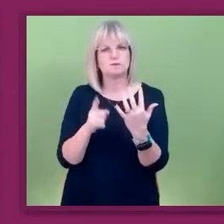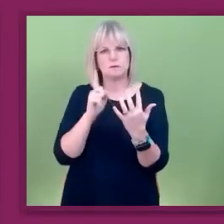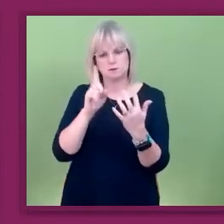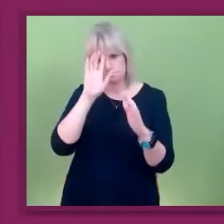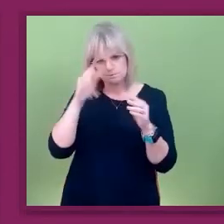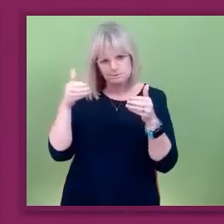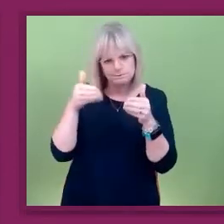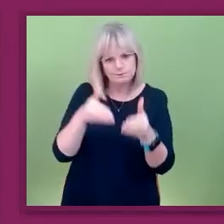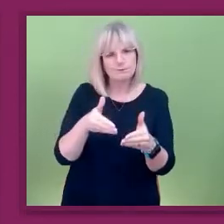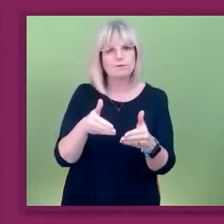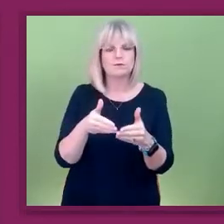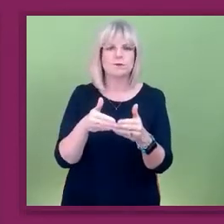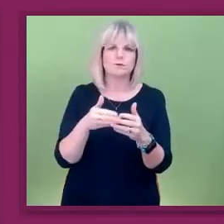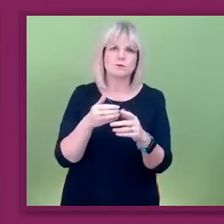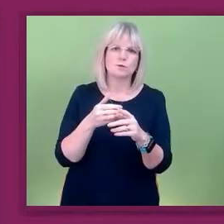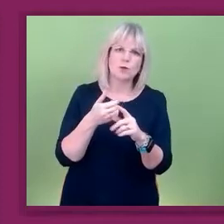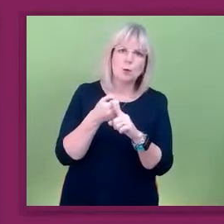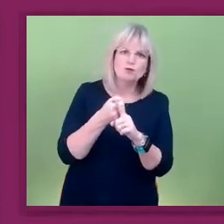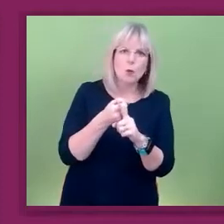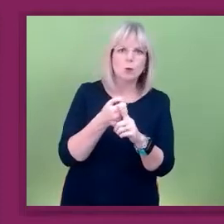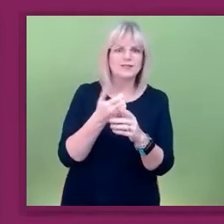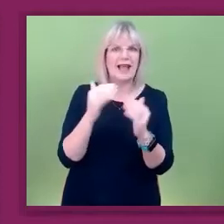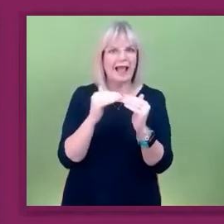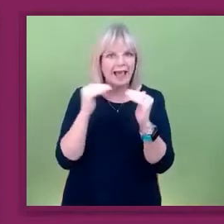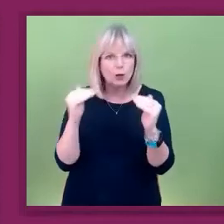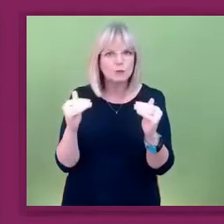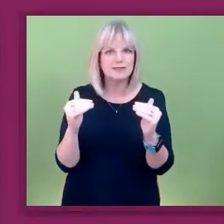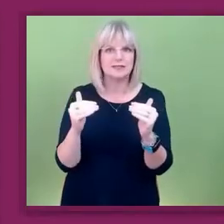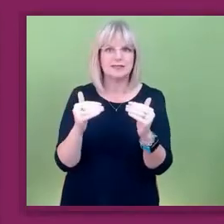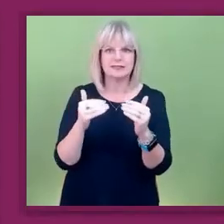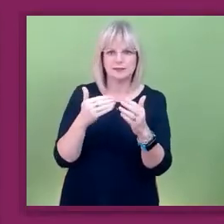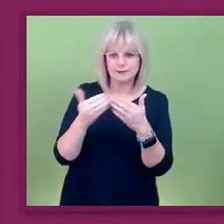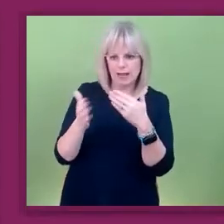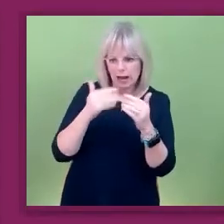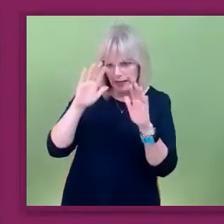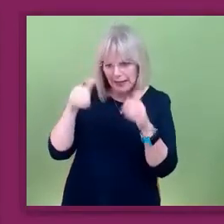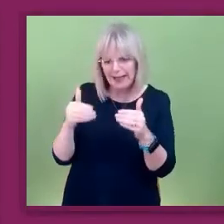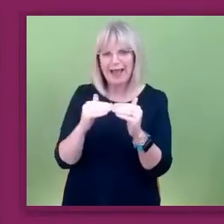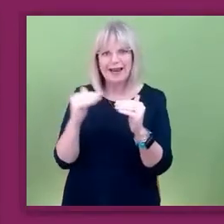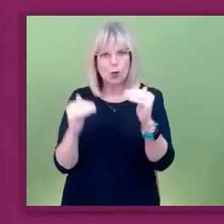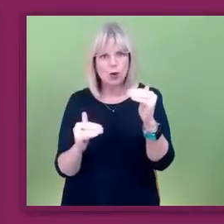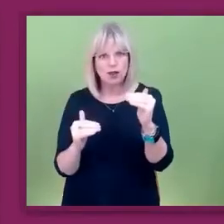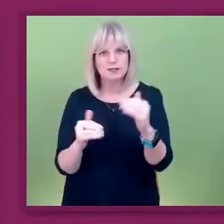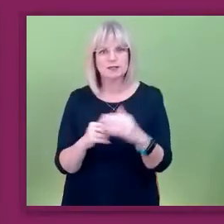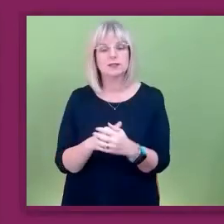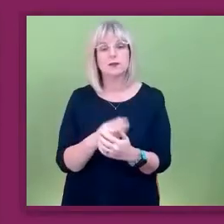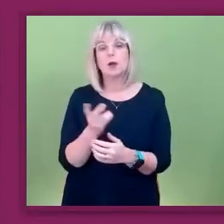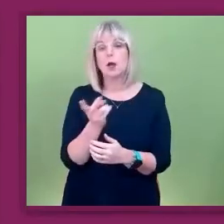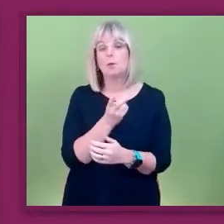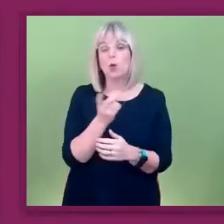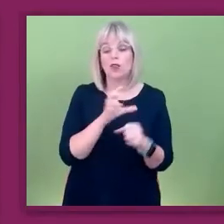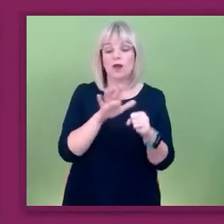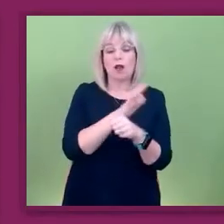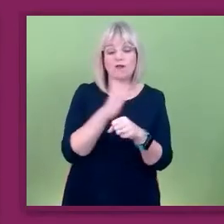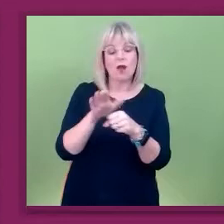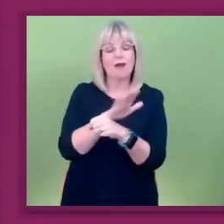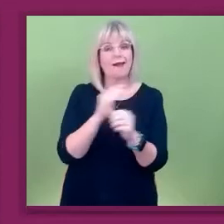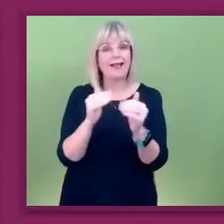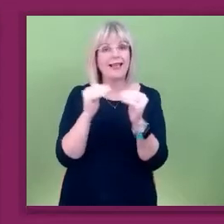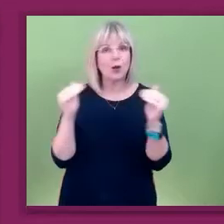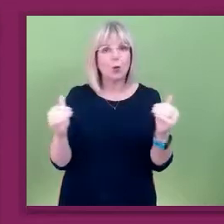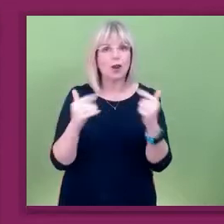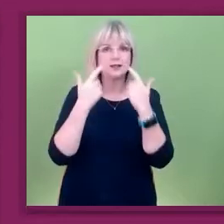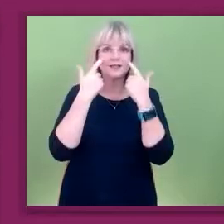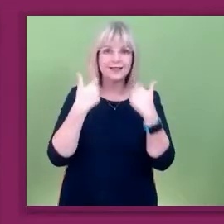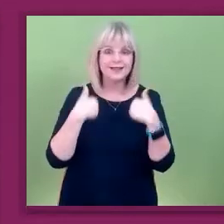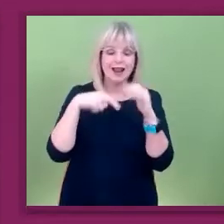promoting equity and tackling inequalities, both for those who are covered by equality legislation, so all of those with protected characteristics,